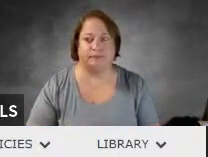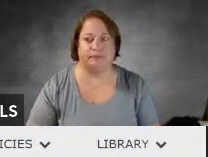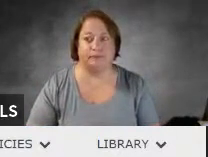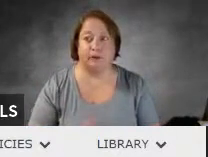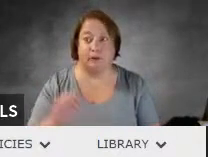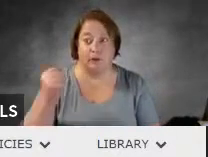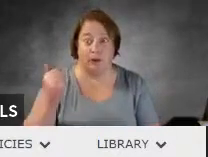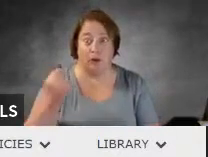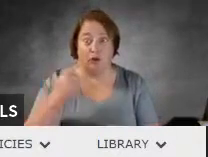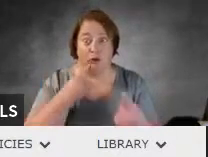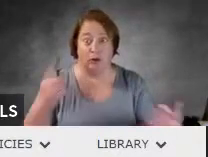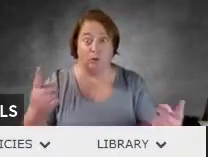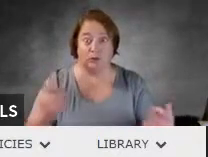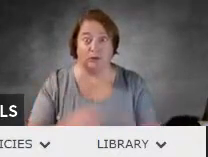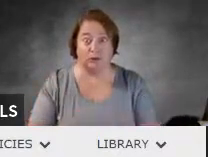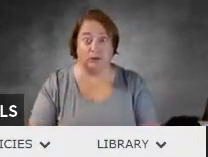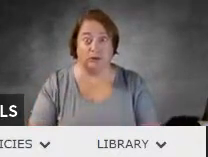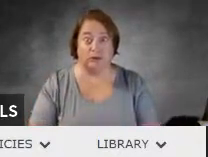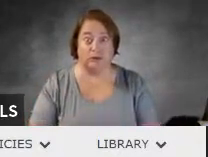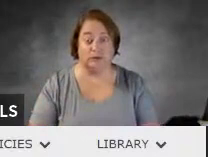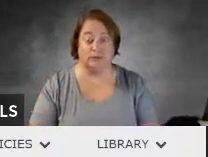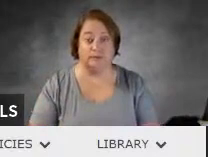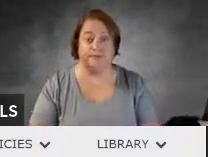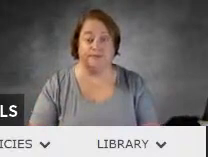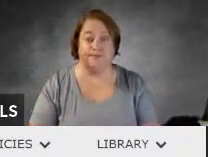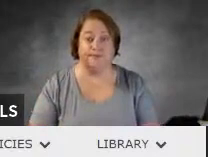Any other announcements?